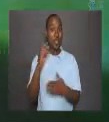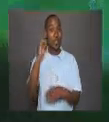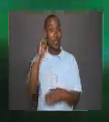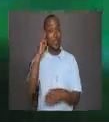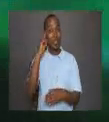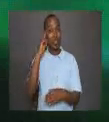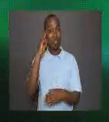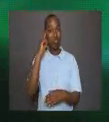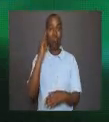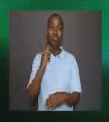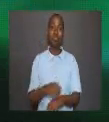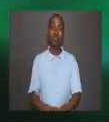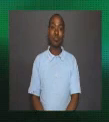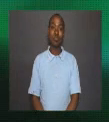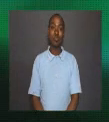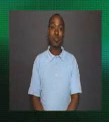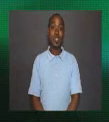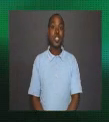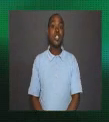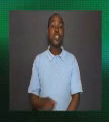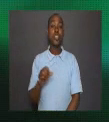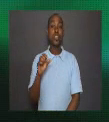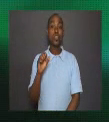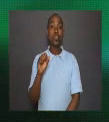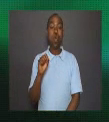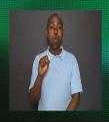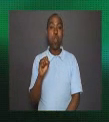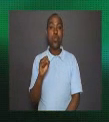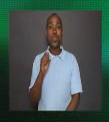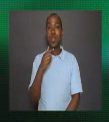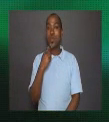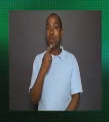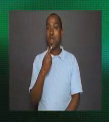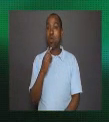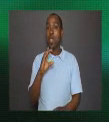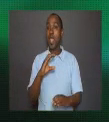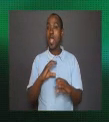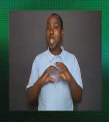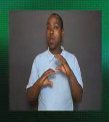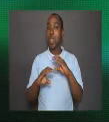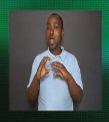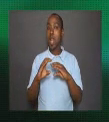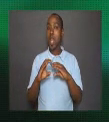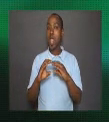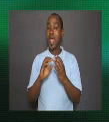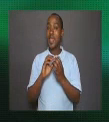lesson. A solute is a chemical that is dissolved in a